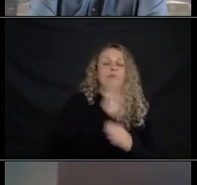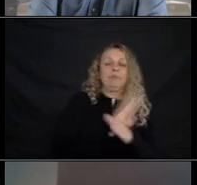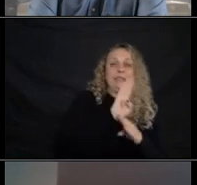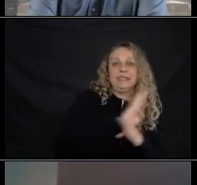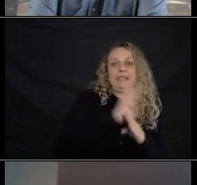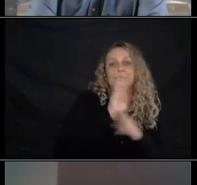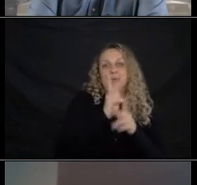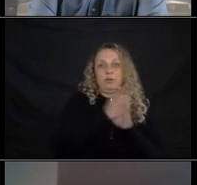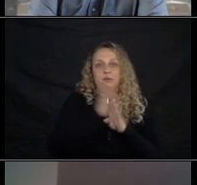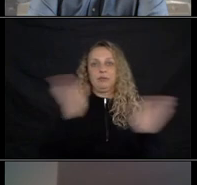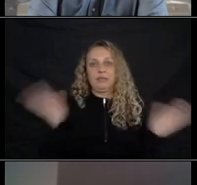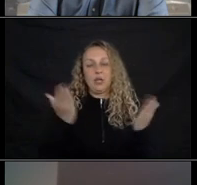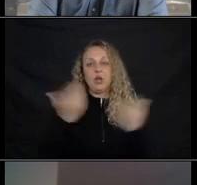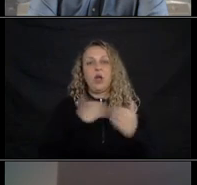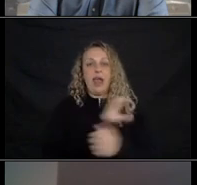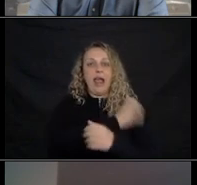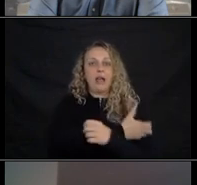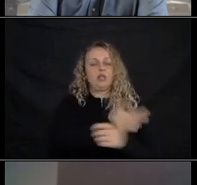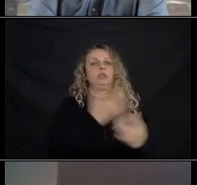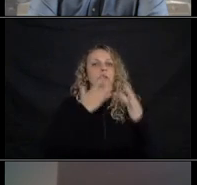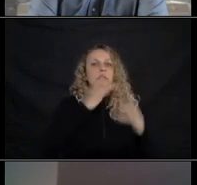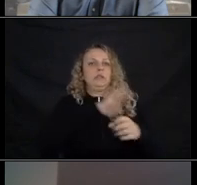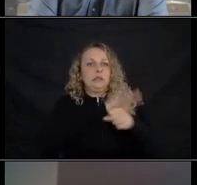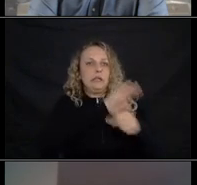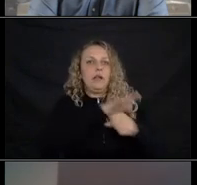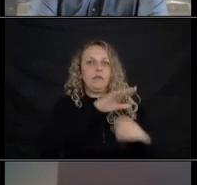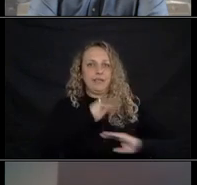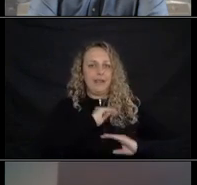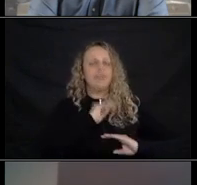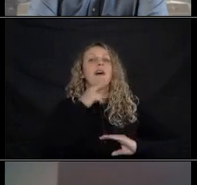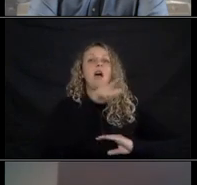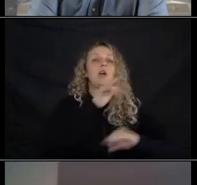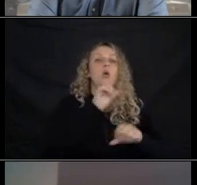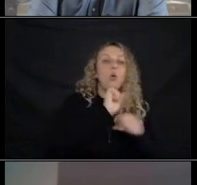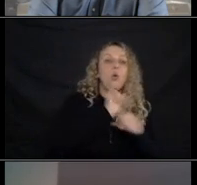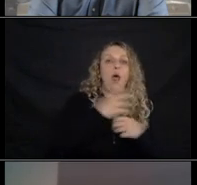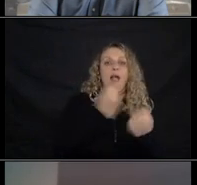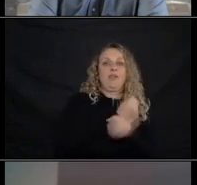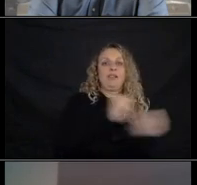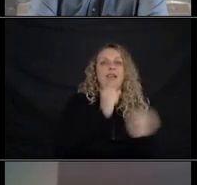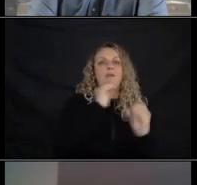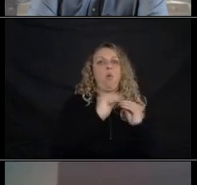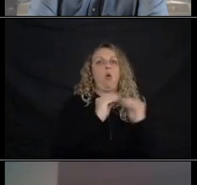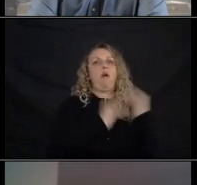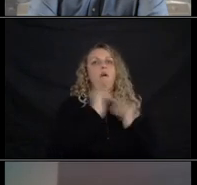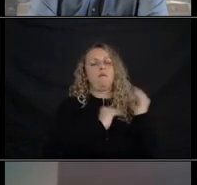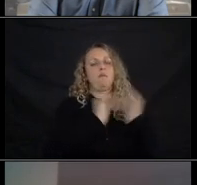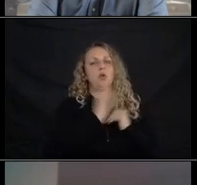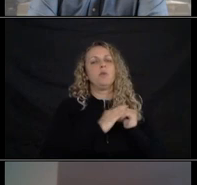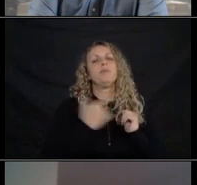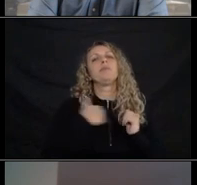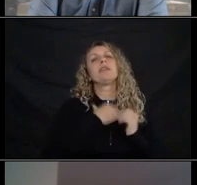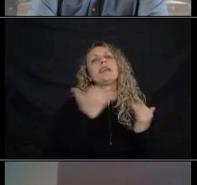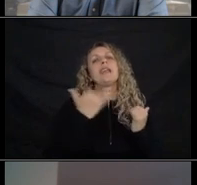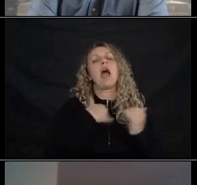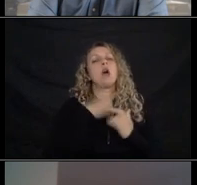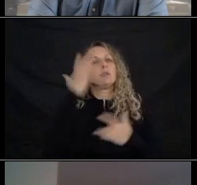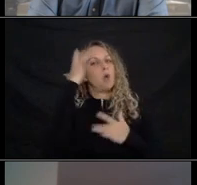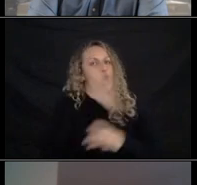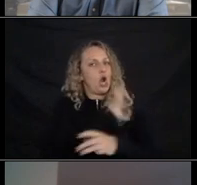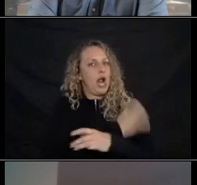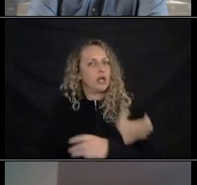customers. And whereas energy efficiency can also make our homes and workspaces healthier, safer, and more comfortable. And whereas smarter